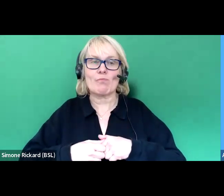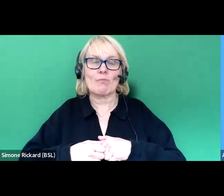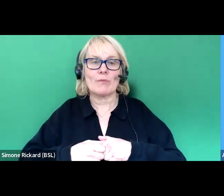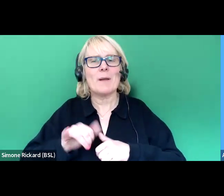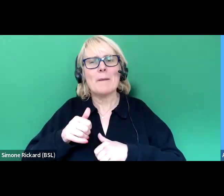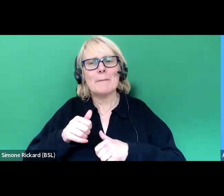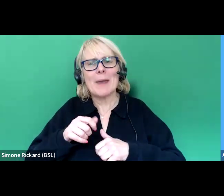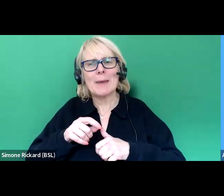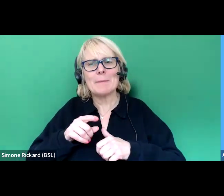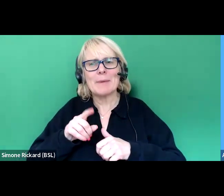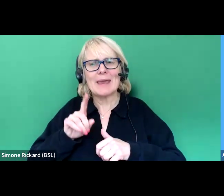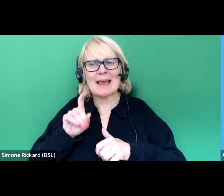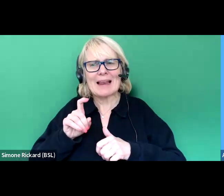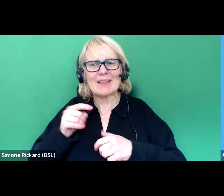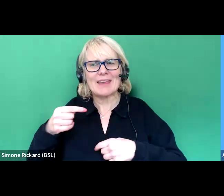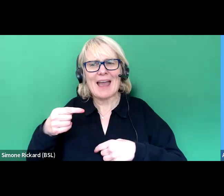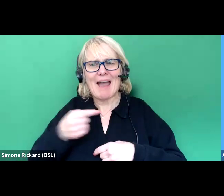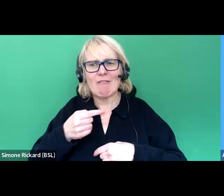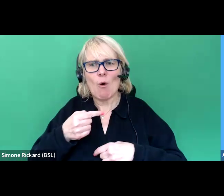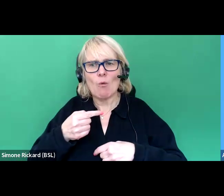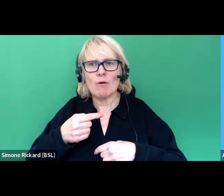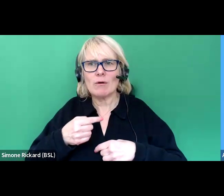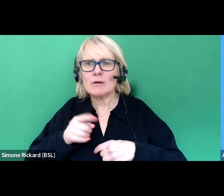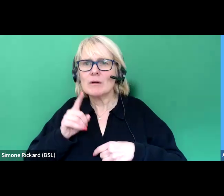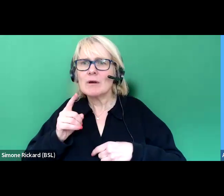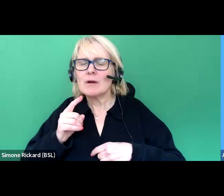the view that you want.